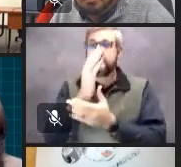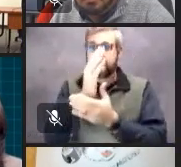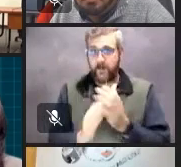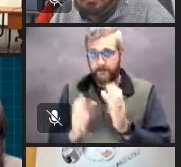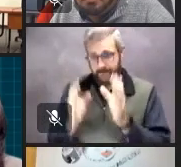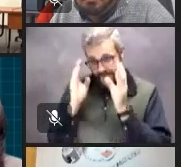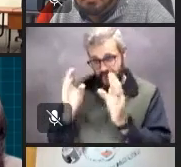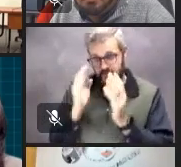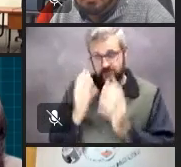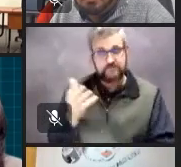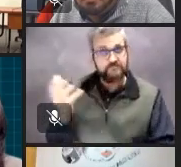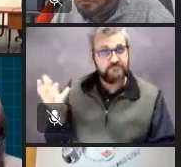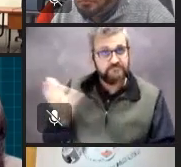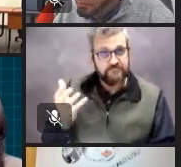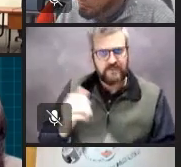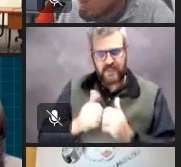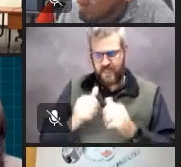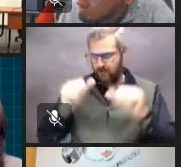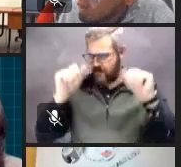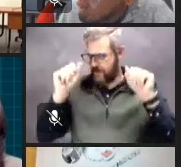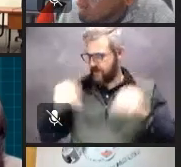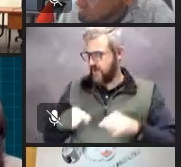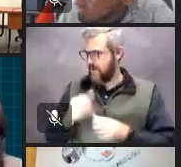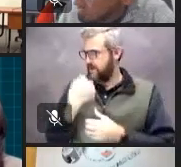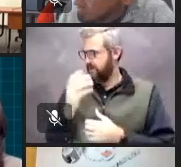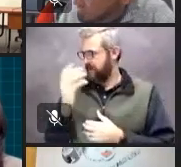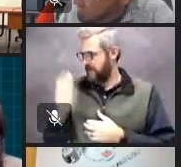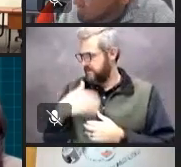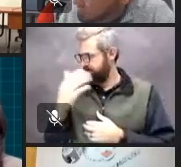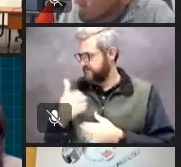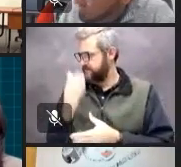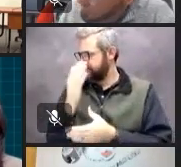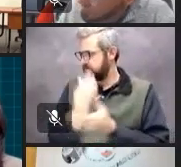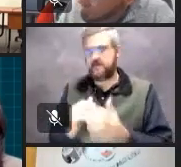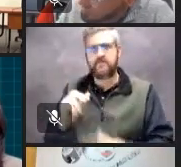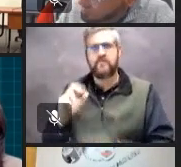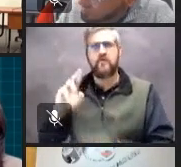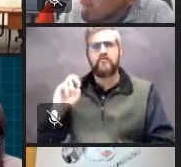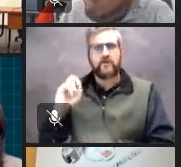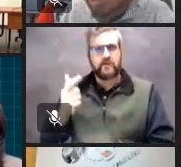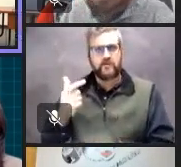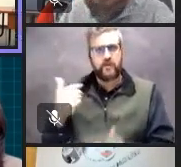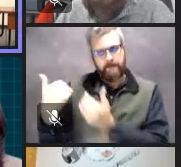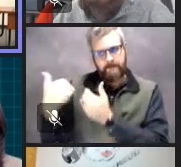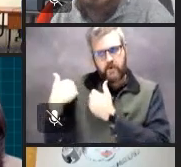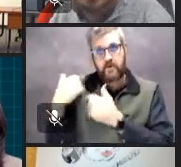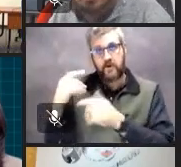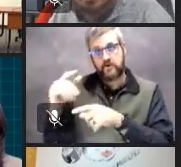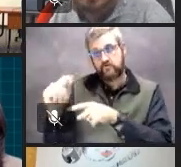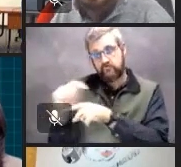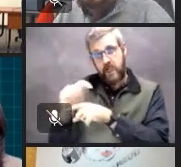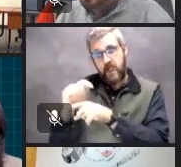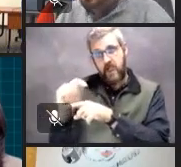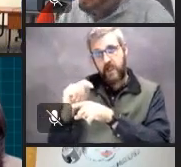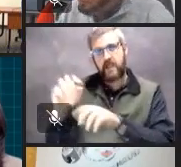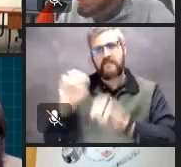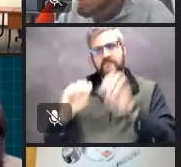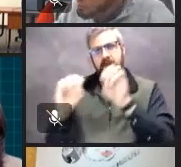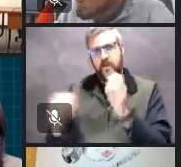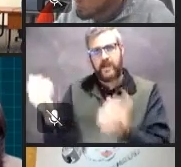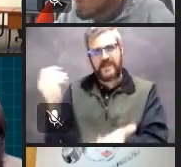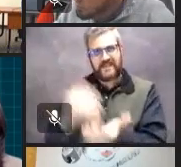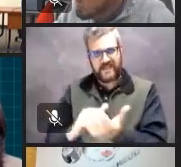focused on how can some of the regulatory burden or perhaps trainings be reevaluated, some of